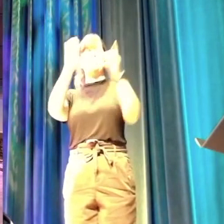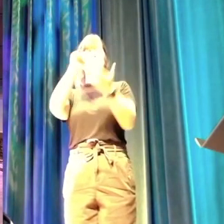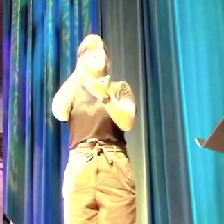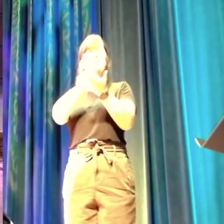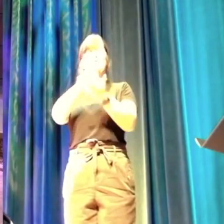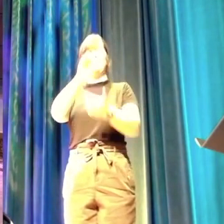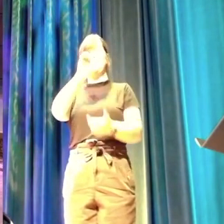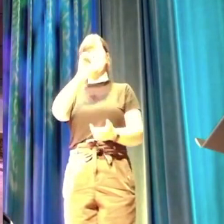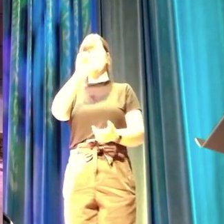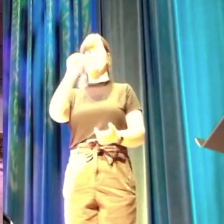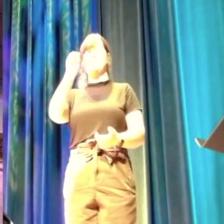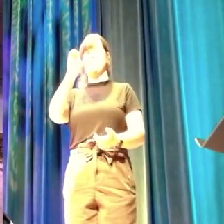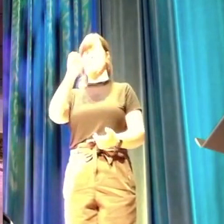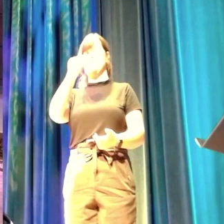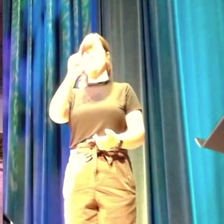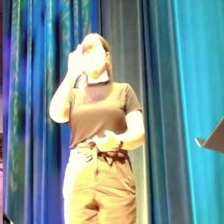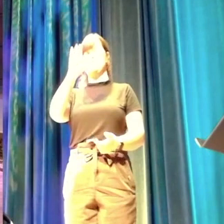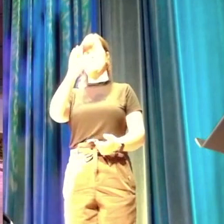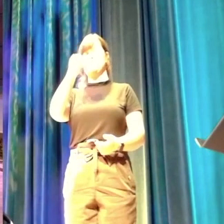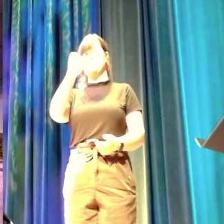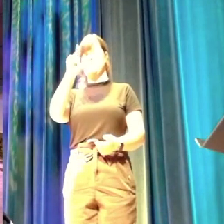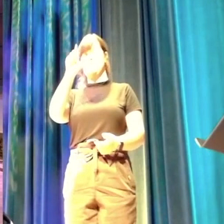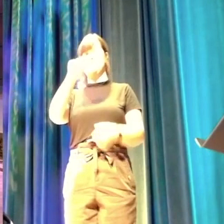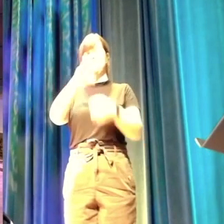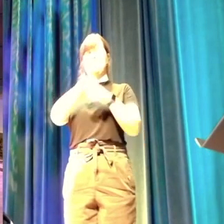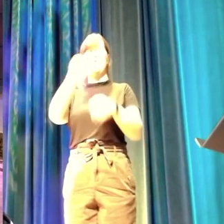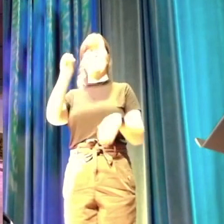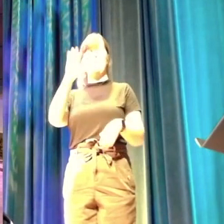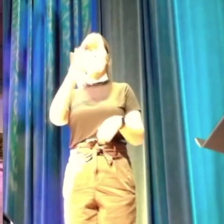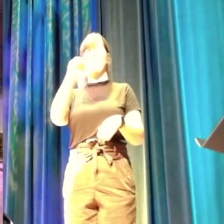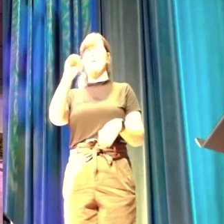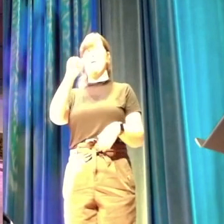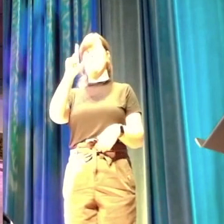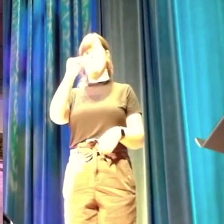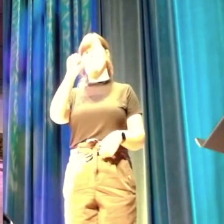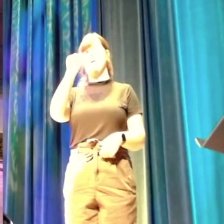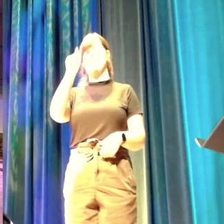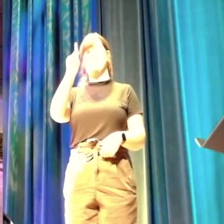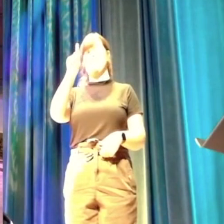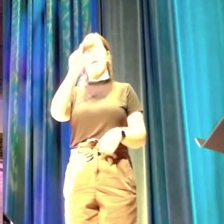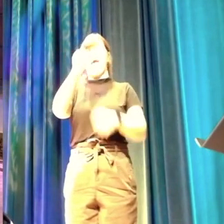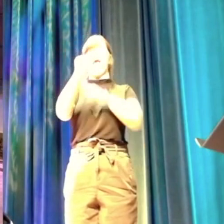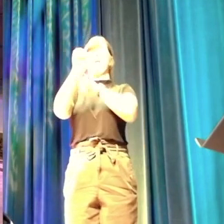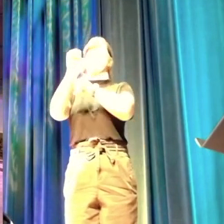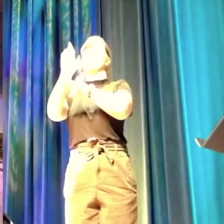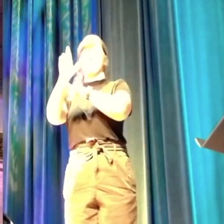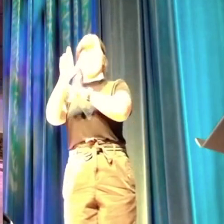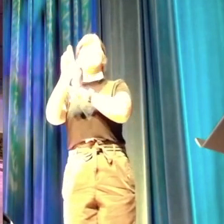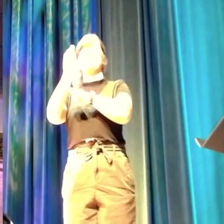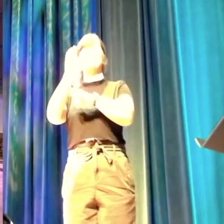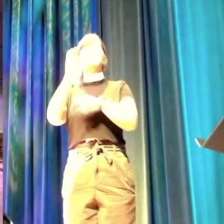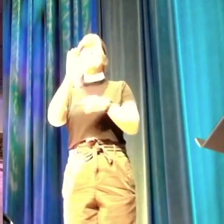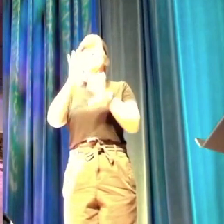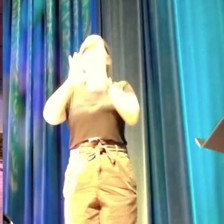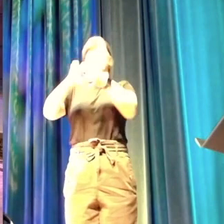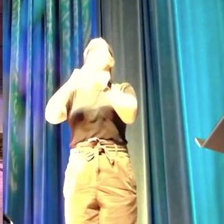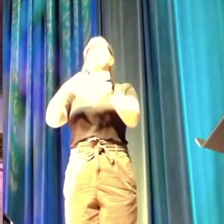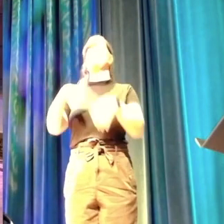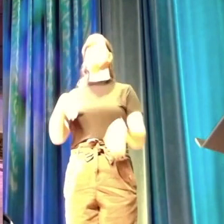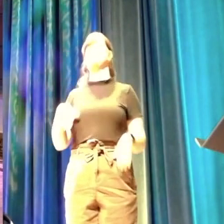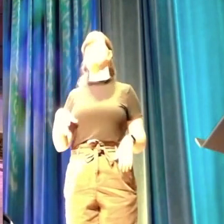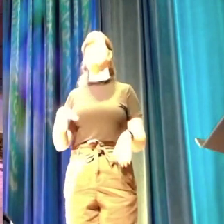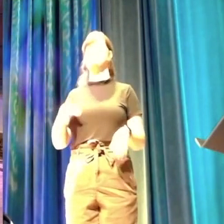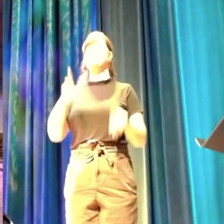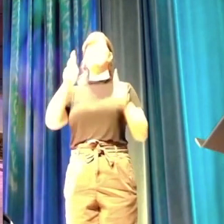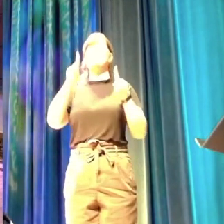Black, and the Alabama AR chapter. You know, the challenges and barriers faced by persons